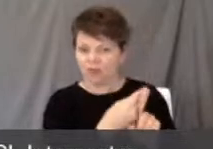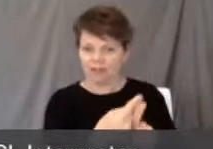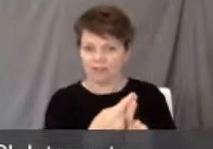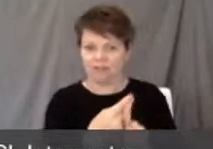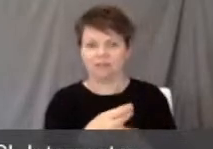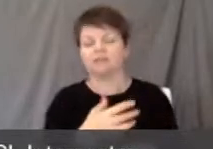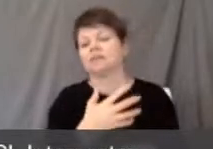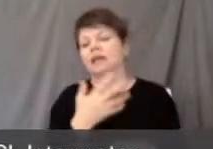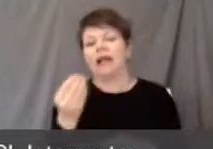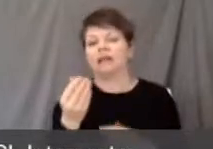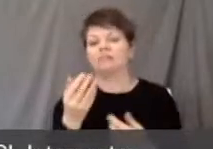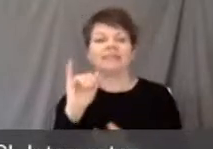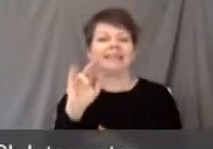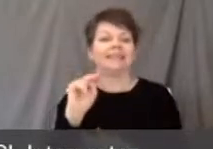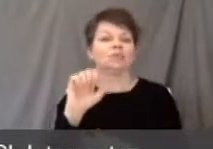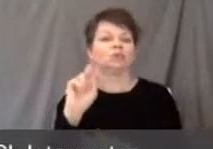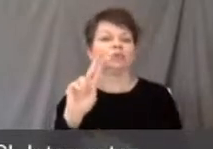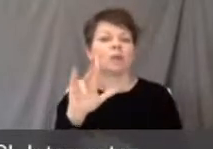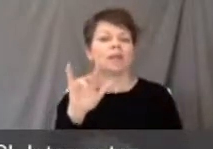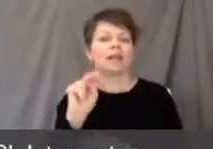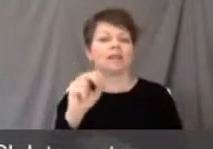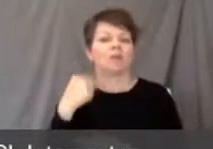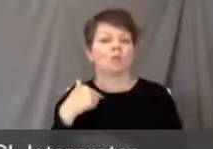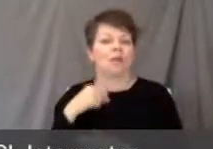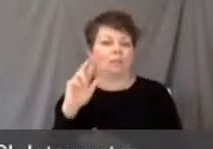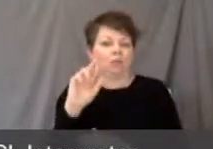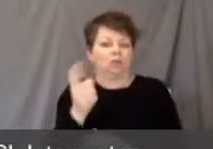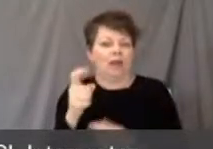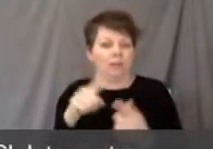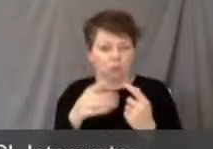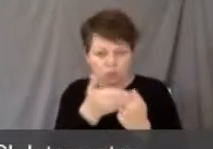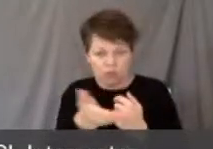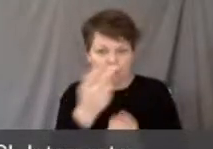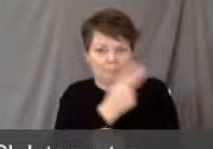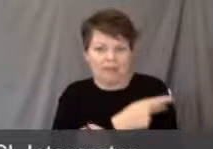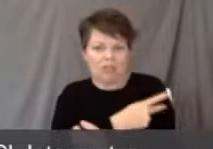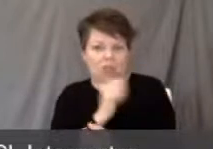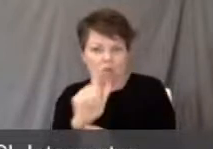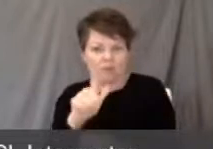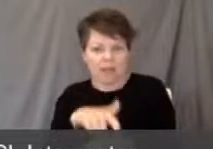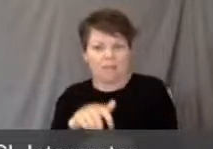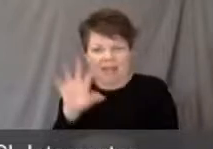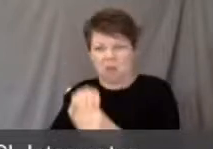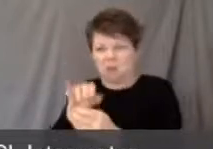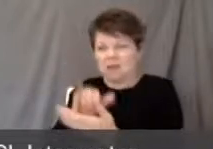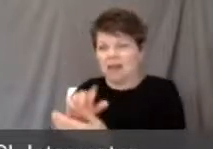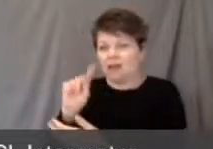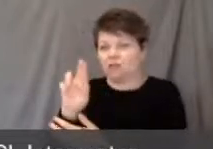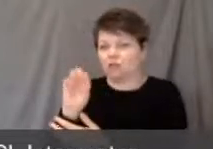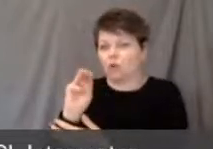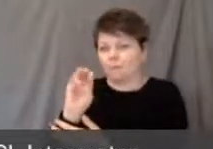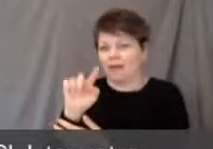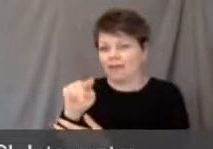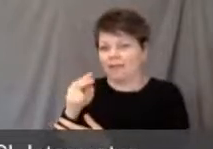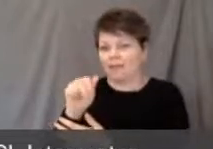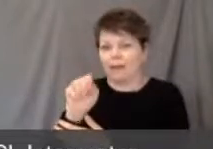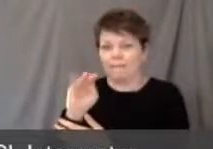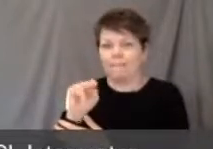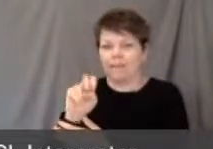as fast-acting insulins that we prescribe to patients all the time. Great. Thank you for that comparison. All right, next